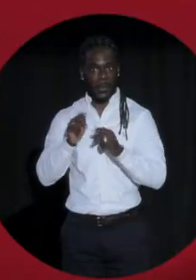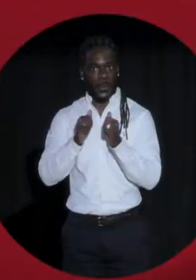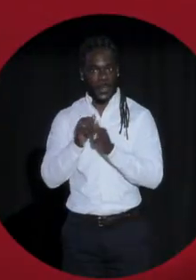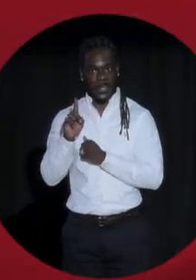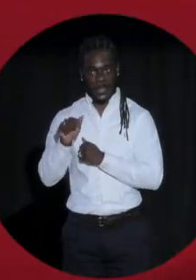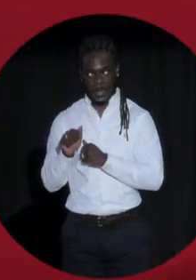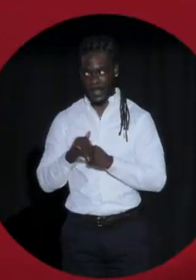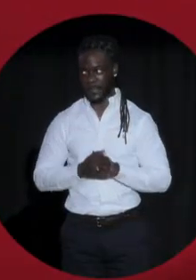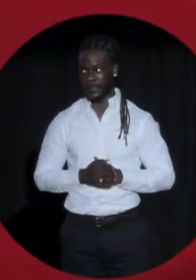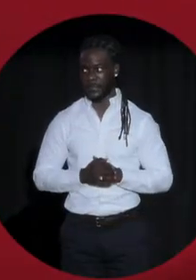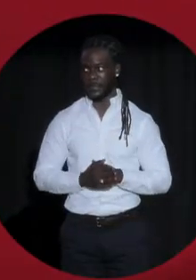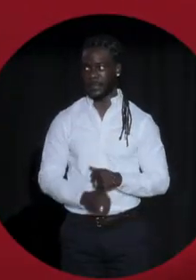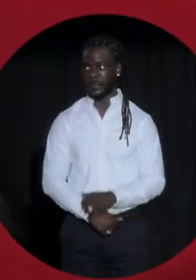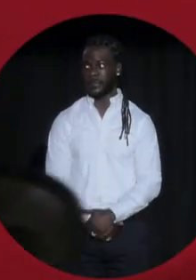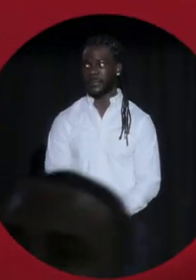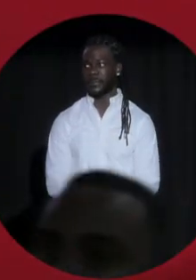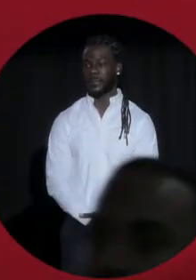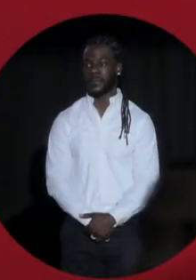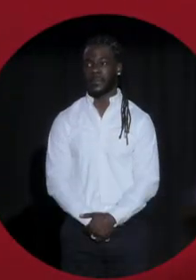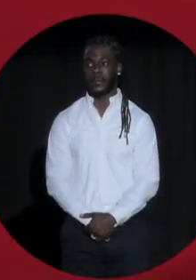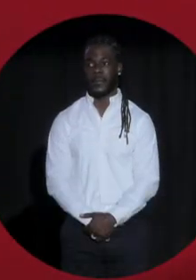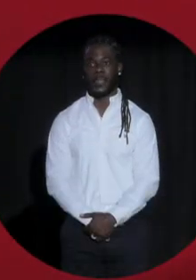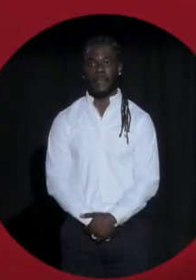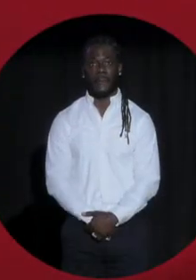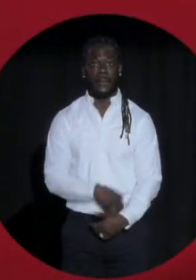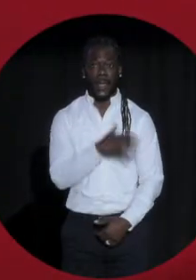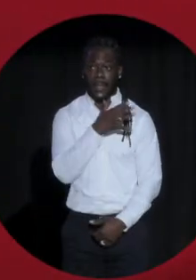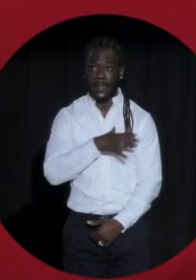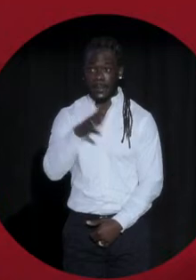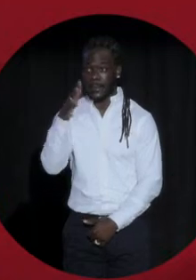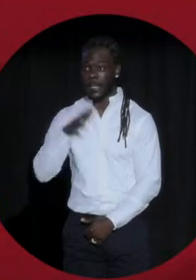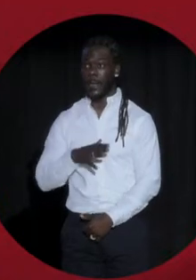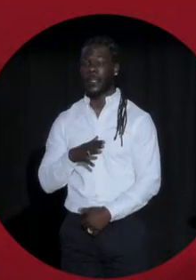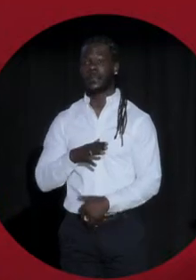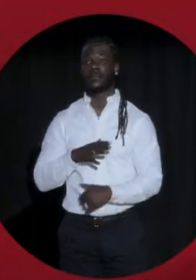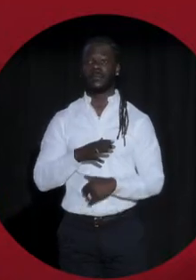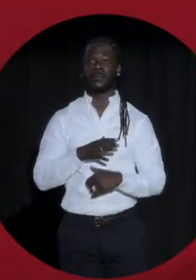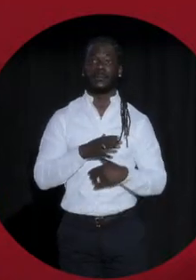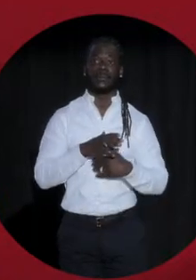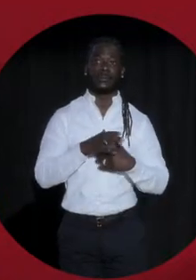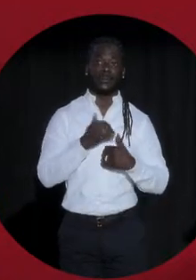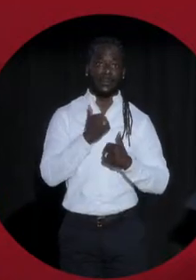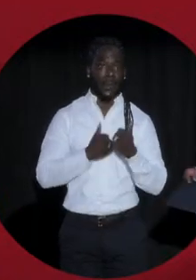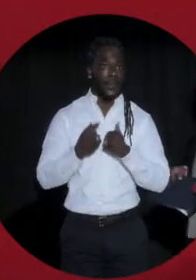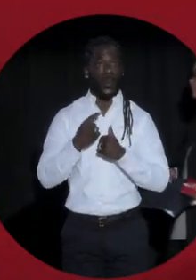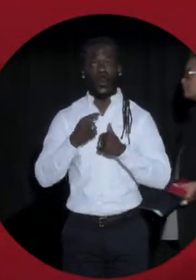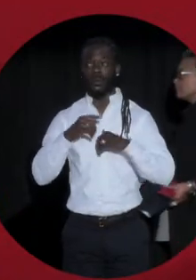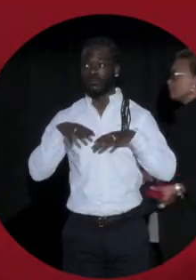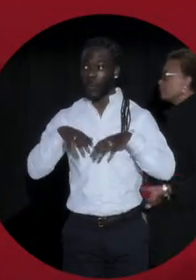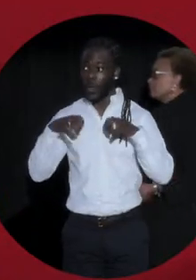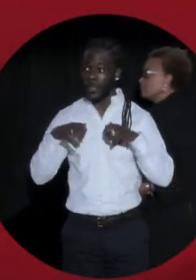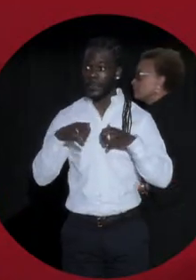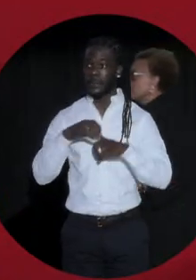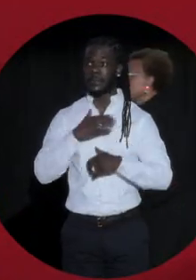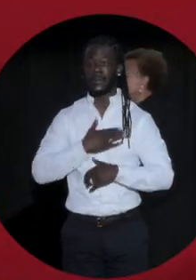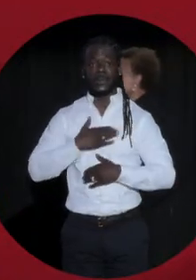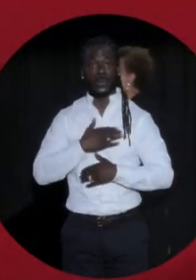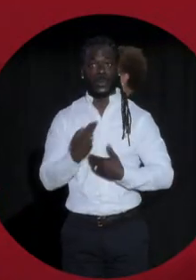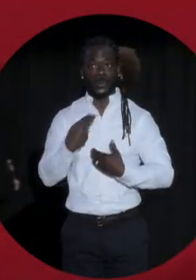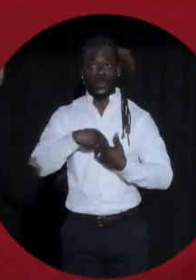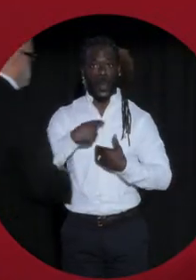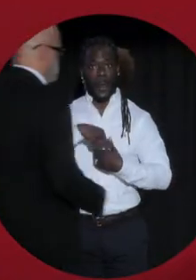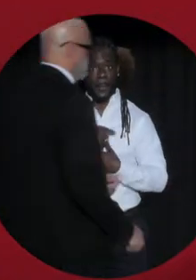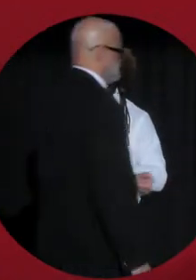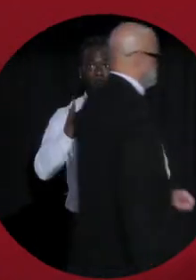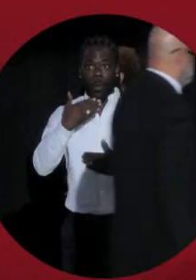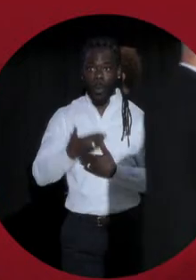with disabilities. Ladies and gentlemen, distinguished guests, please join me in welcoming